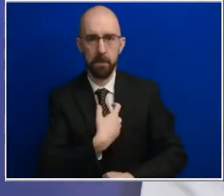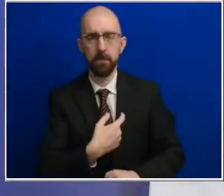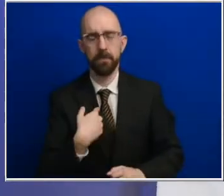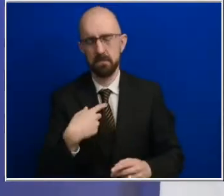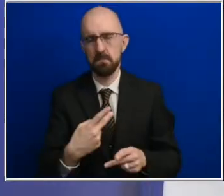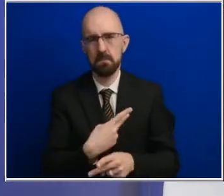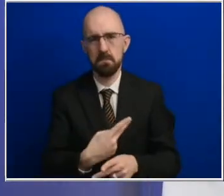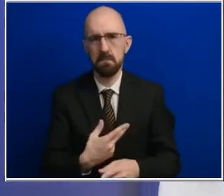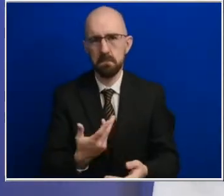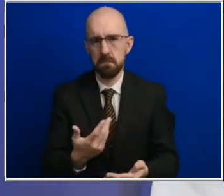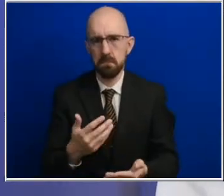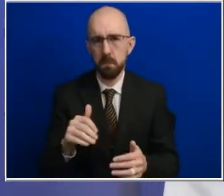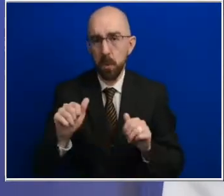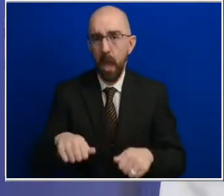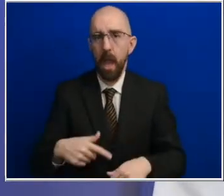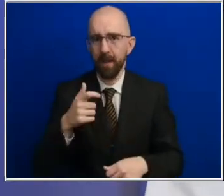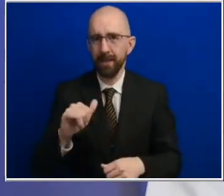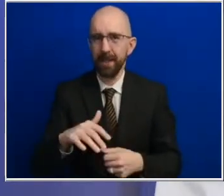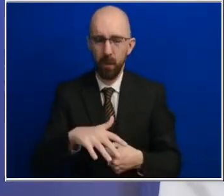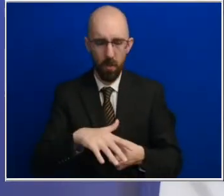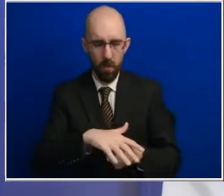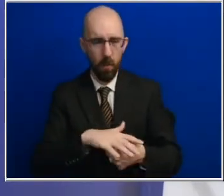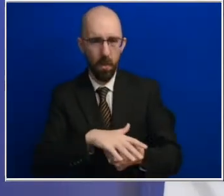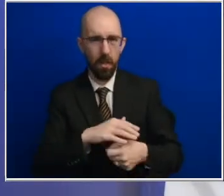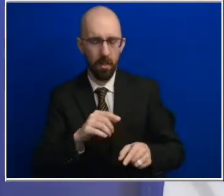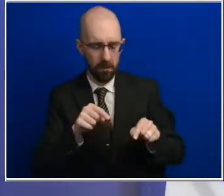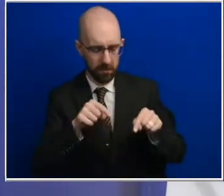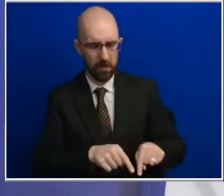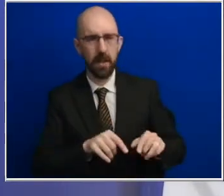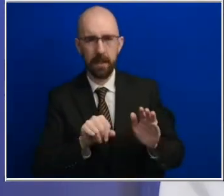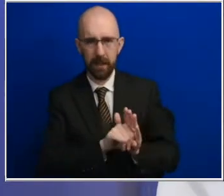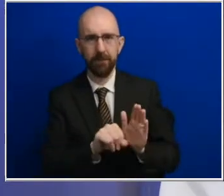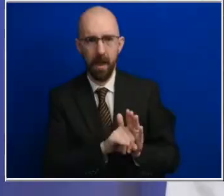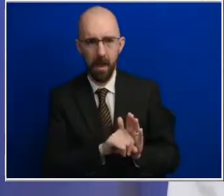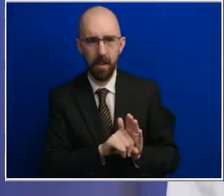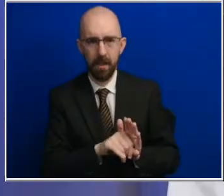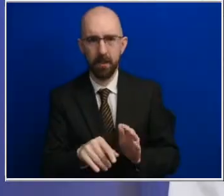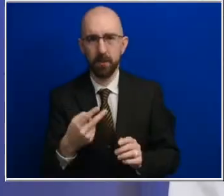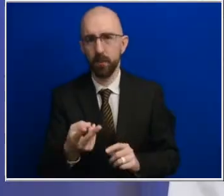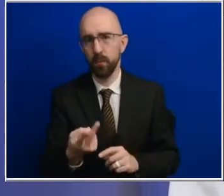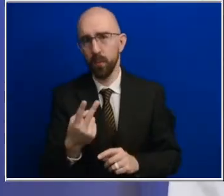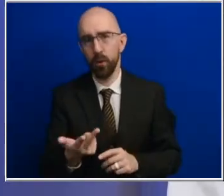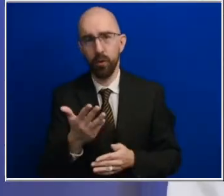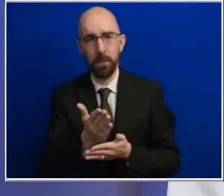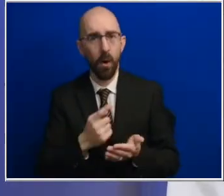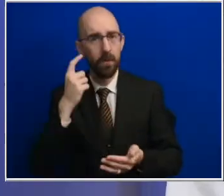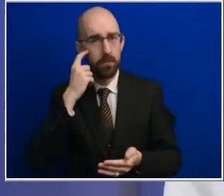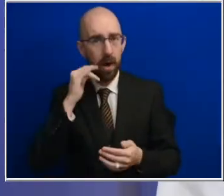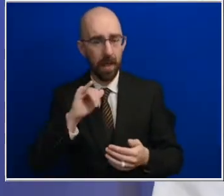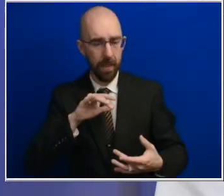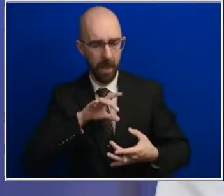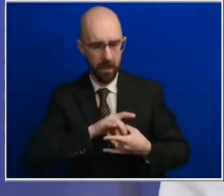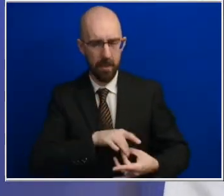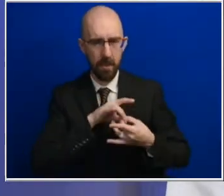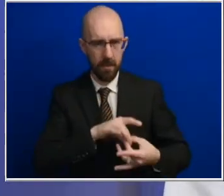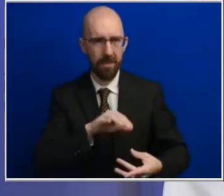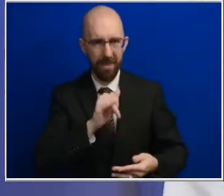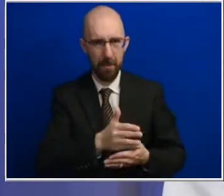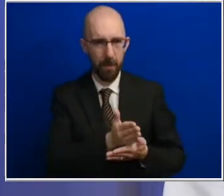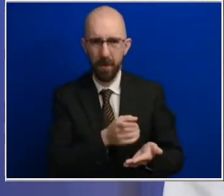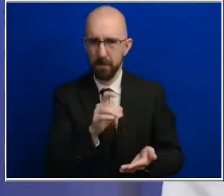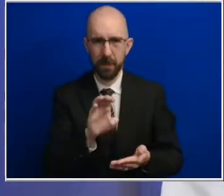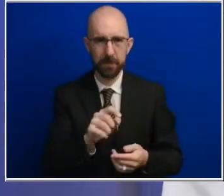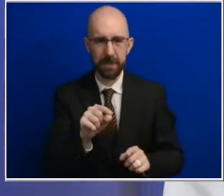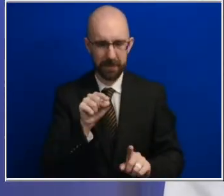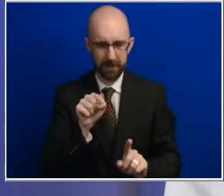very localizable symptom. So, there are only two or three parts of the brain that do that. And so you're like, it's got to be one of those parts. So